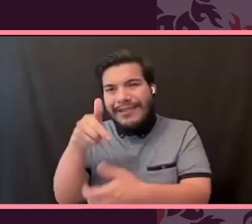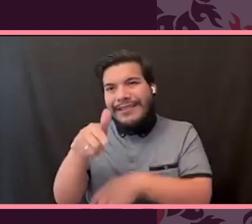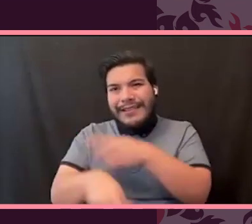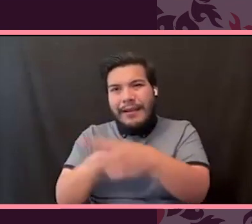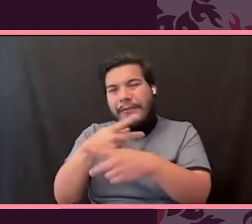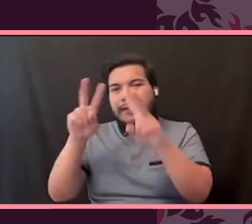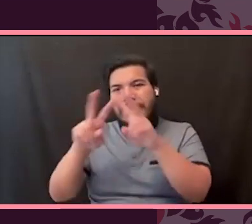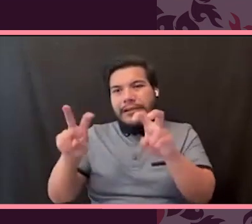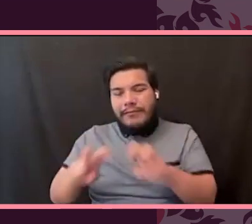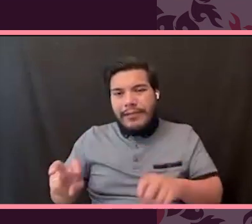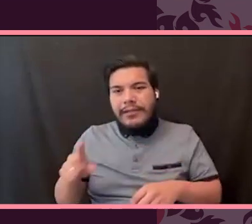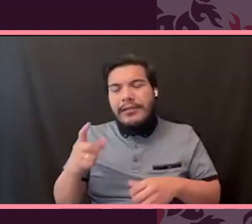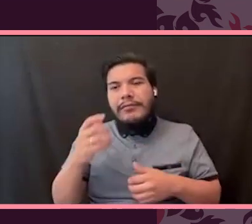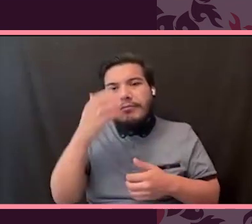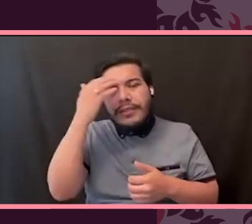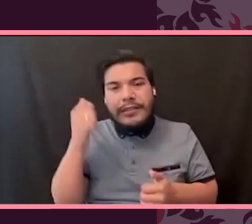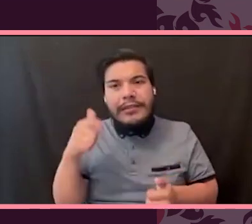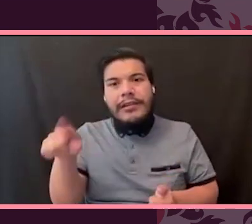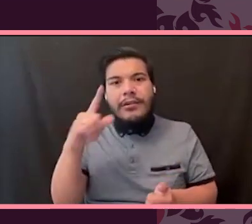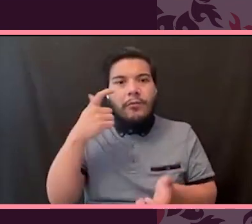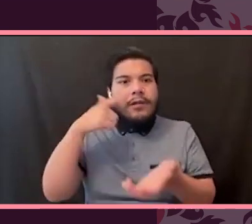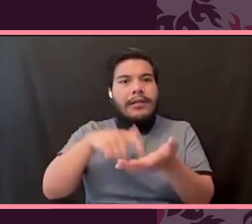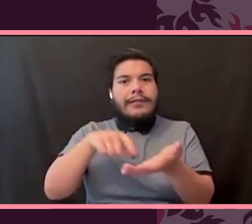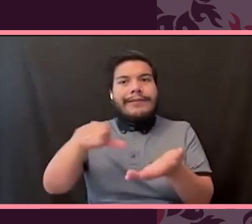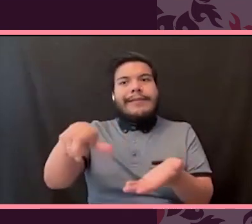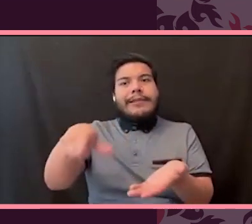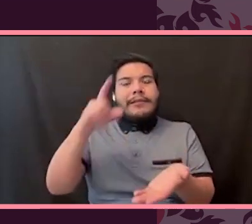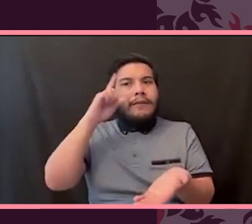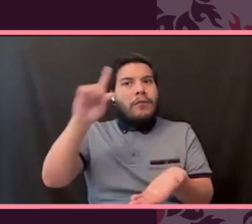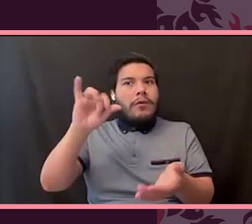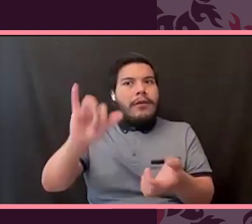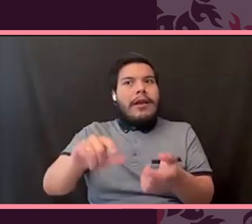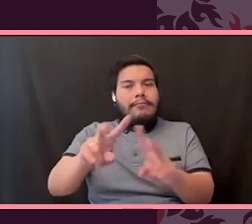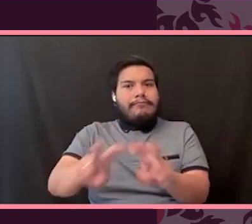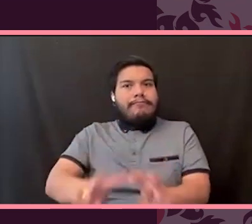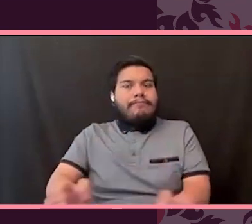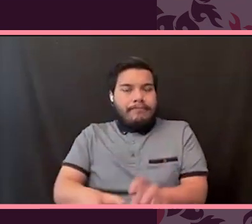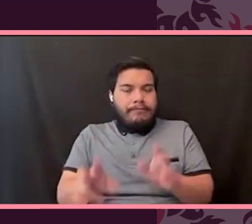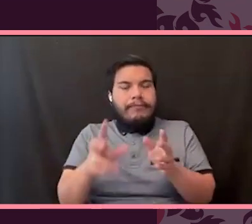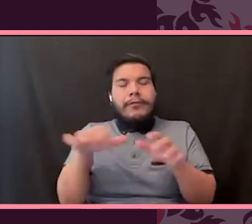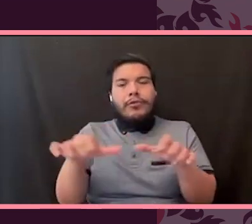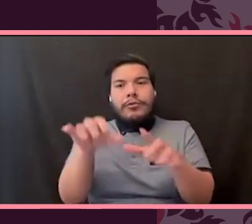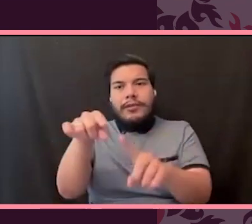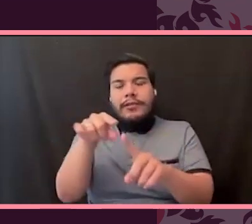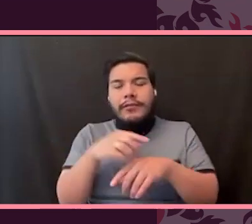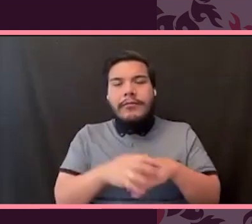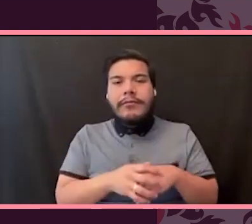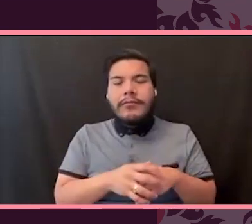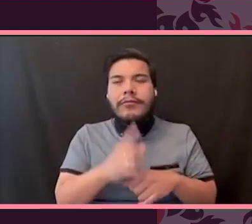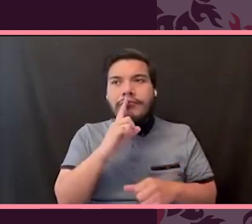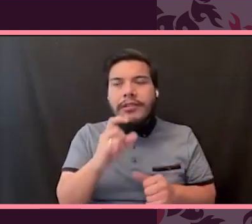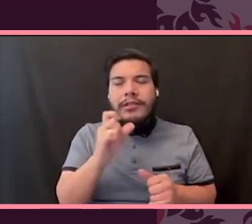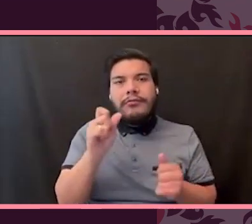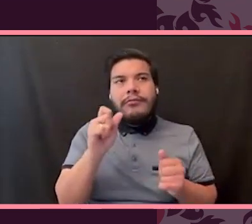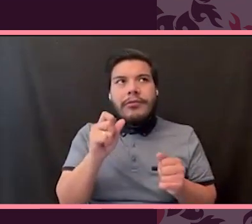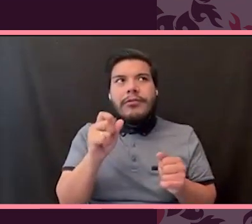assessments, because they recognize the need for the assessments and doing those things. So I would definitely